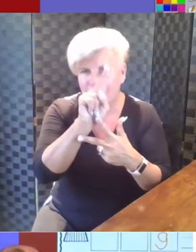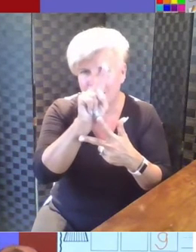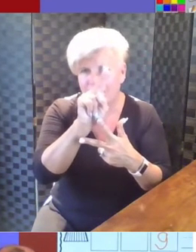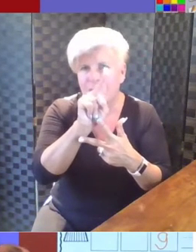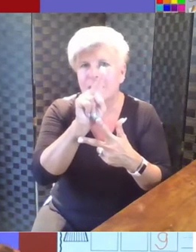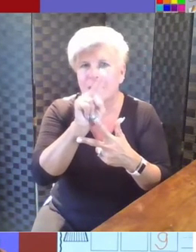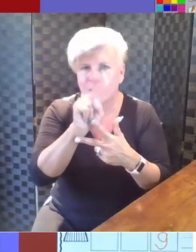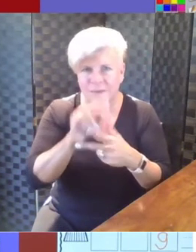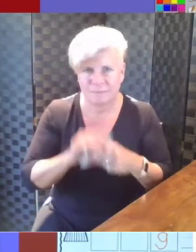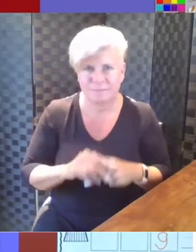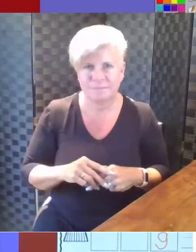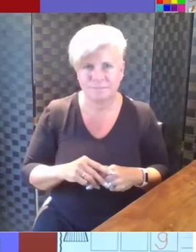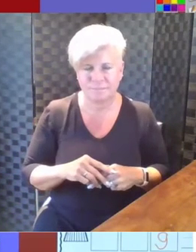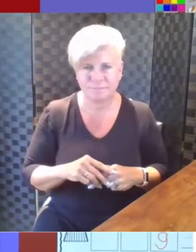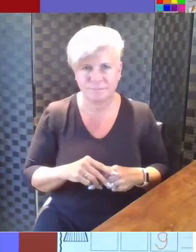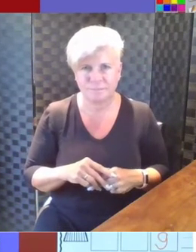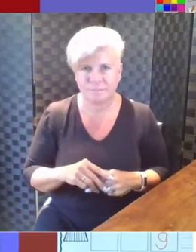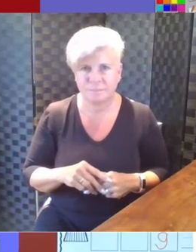Short U.